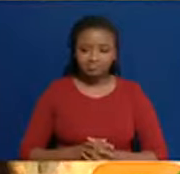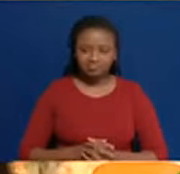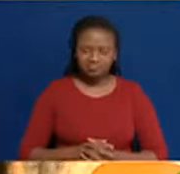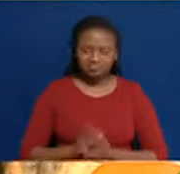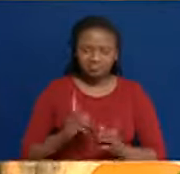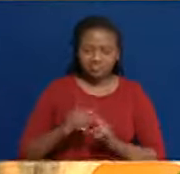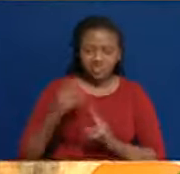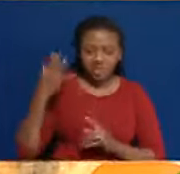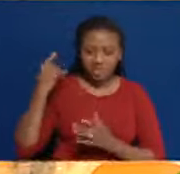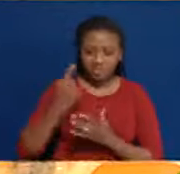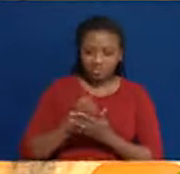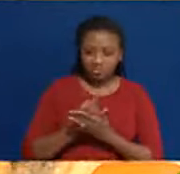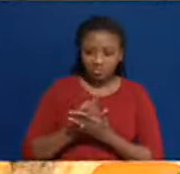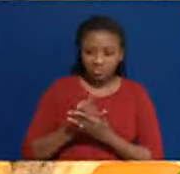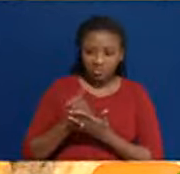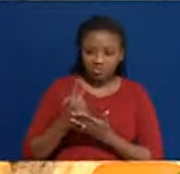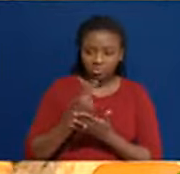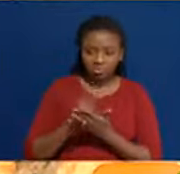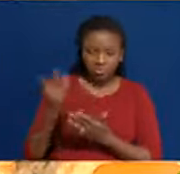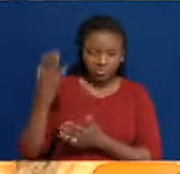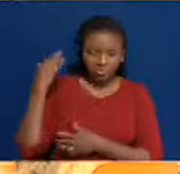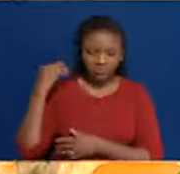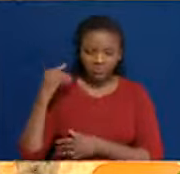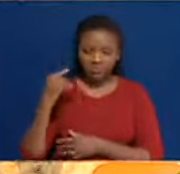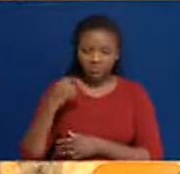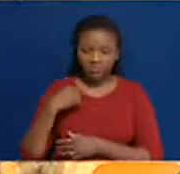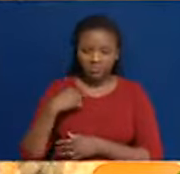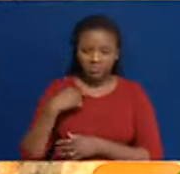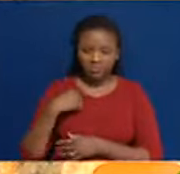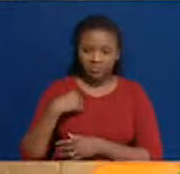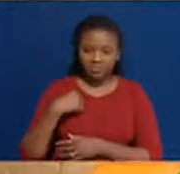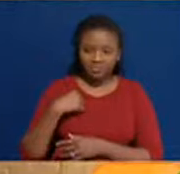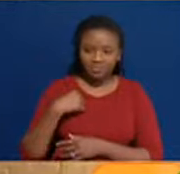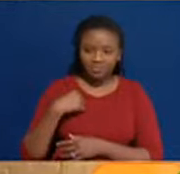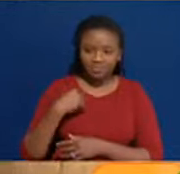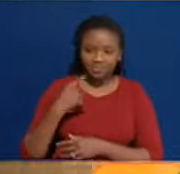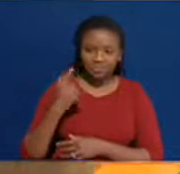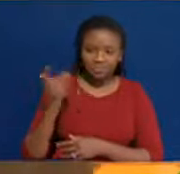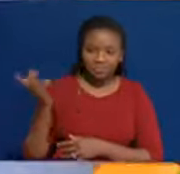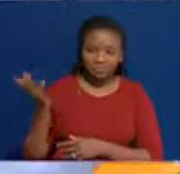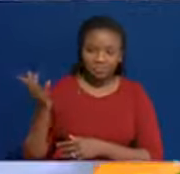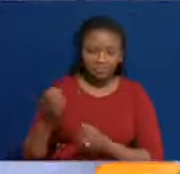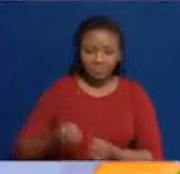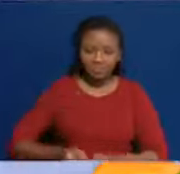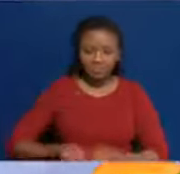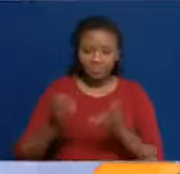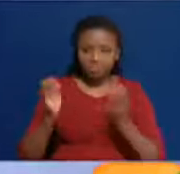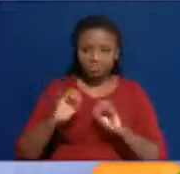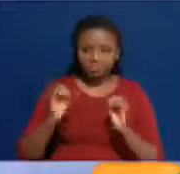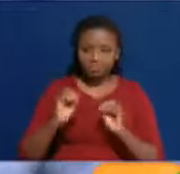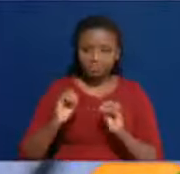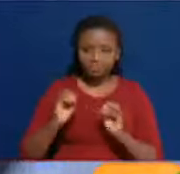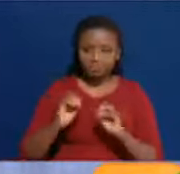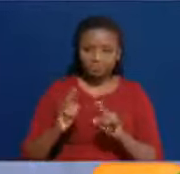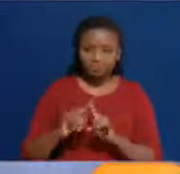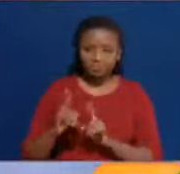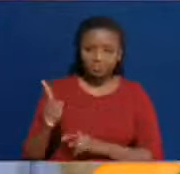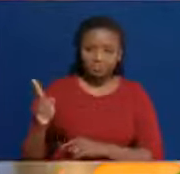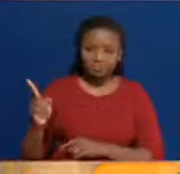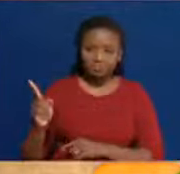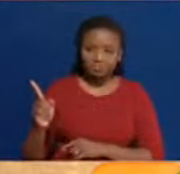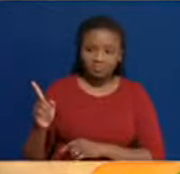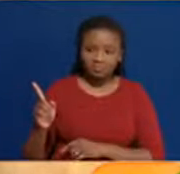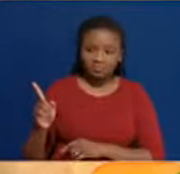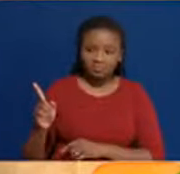one, lakini kwa sababu ya kukosa mapato nimeshindwa kulipua. This mine shaft here is yet to produce